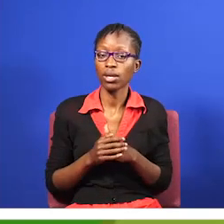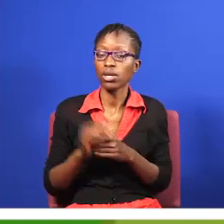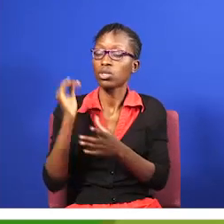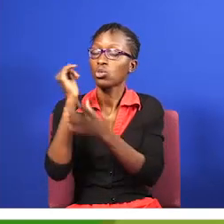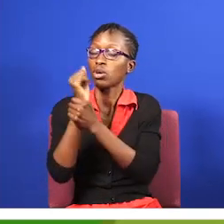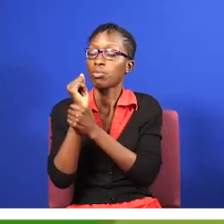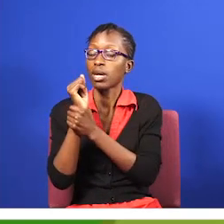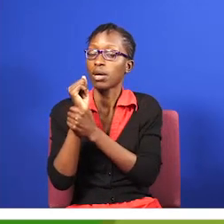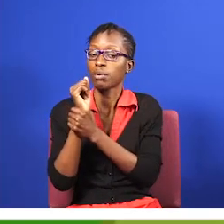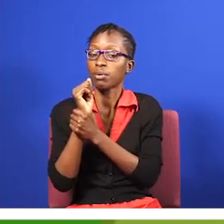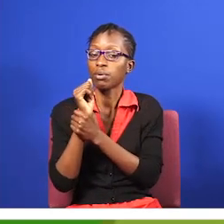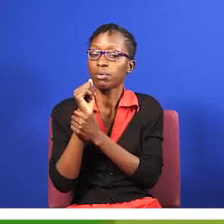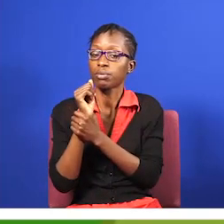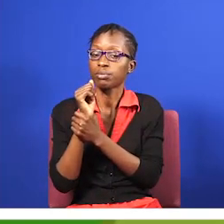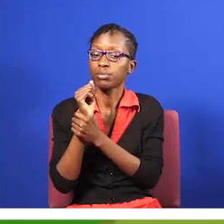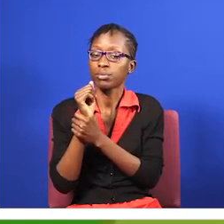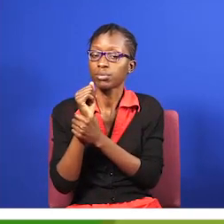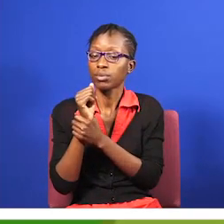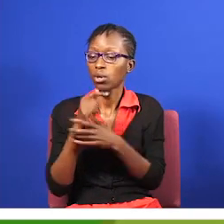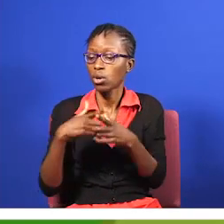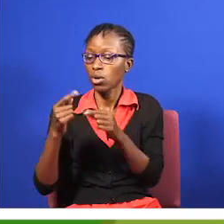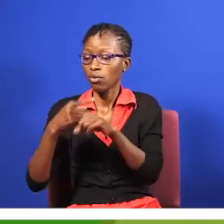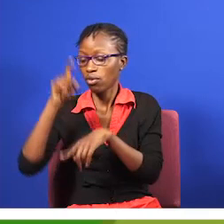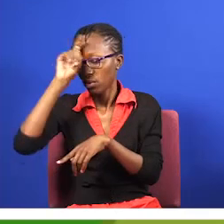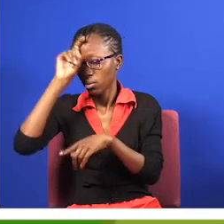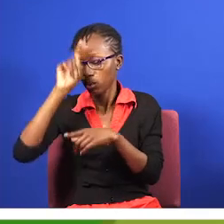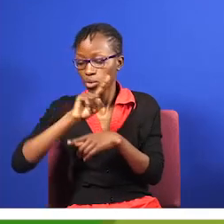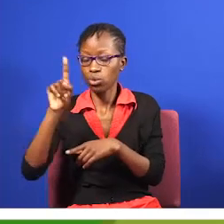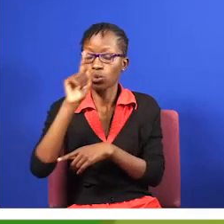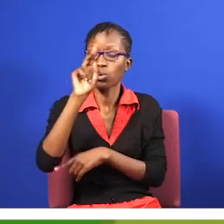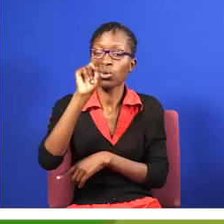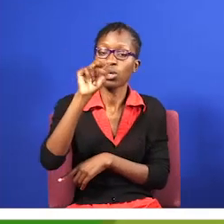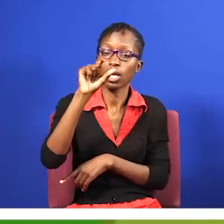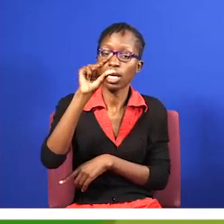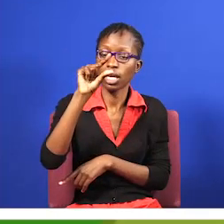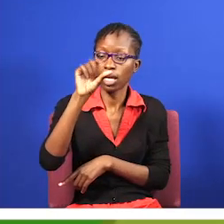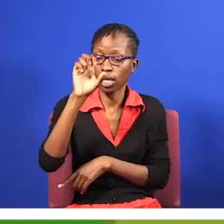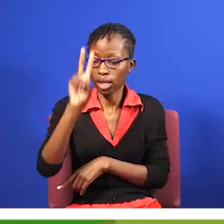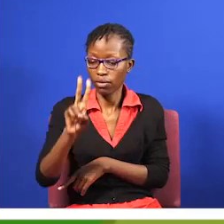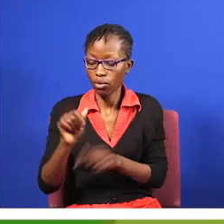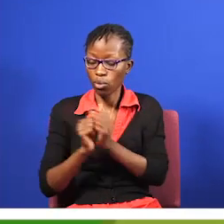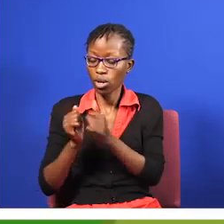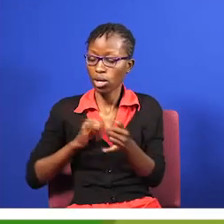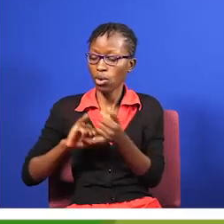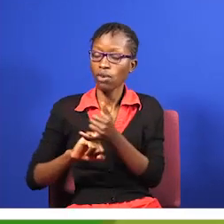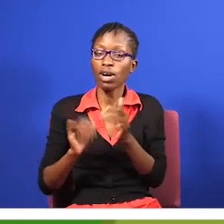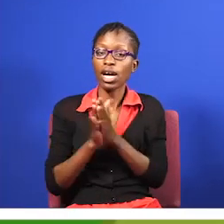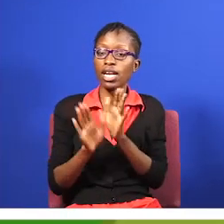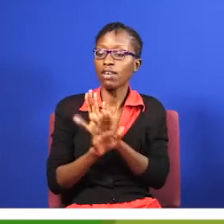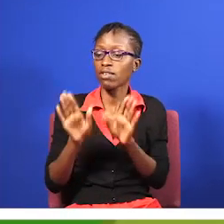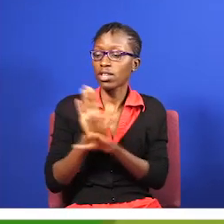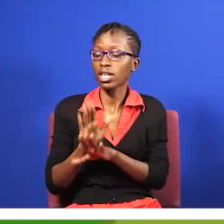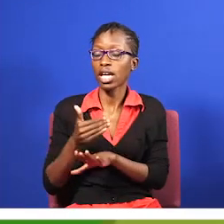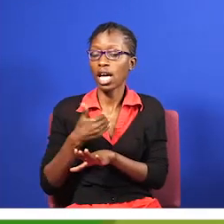so Abraham went up from Egypt to the Negev with his wife and everything